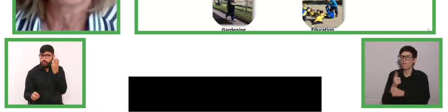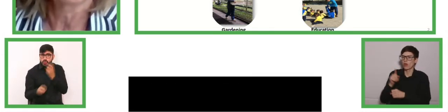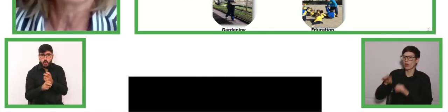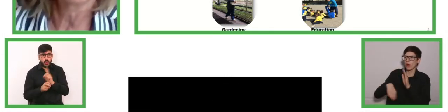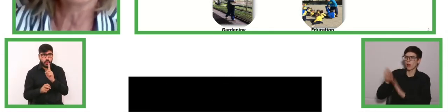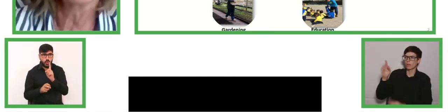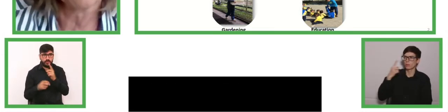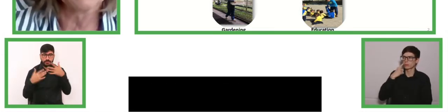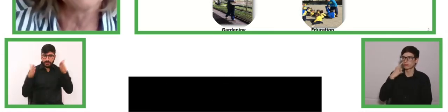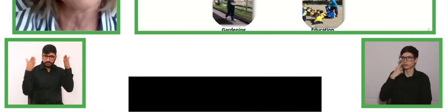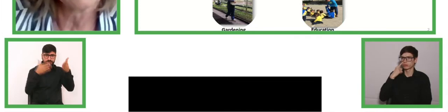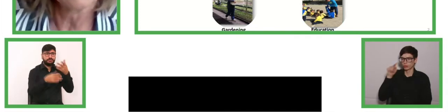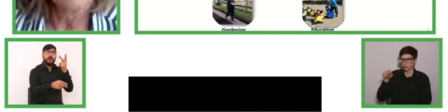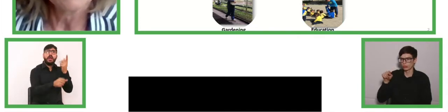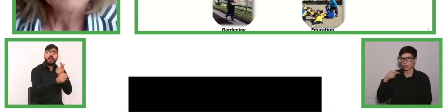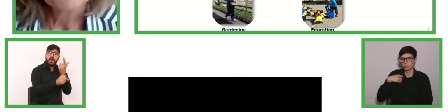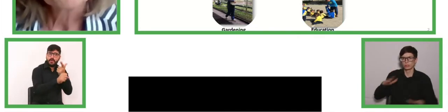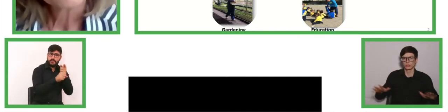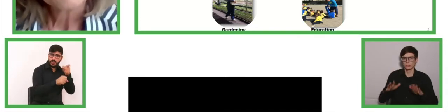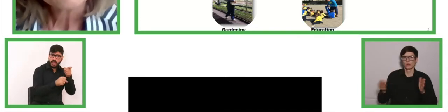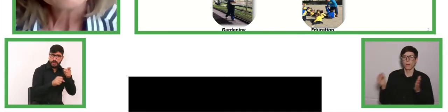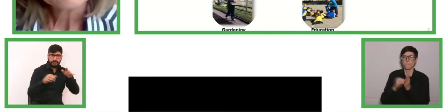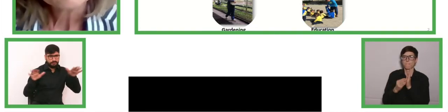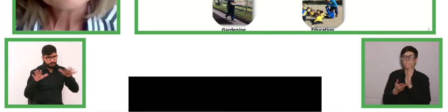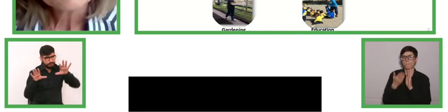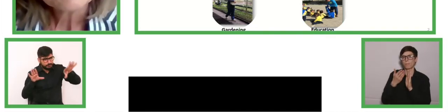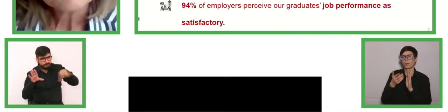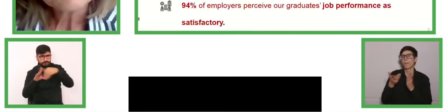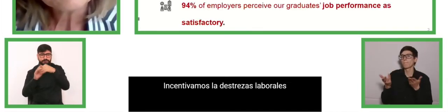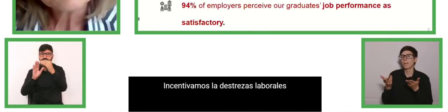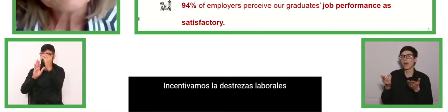life. Next, please.